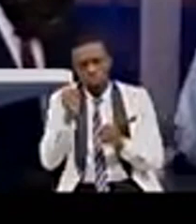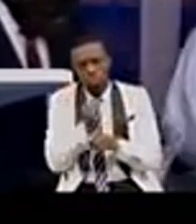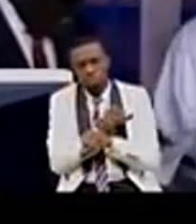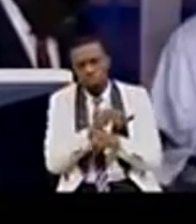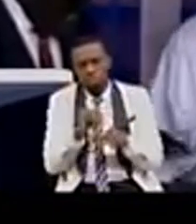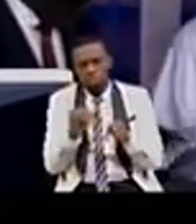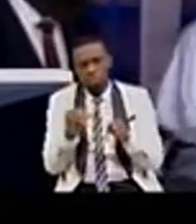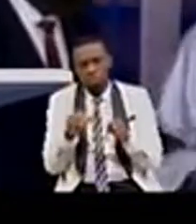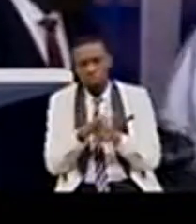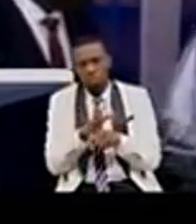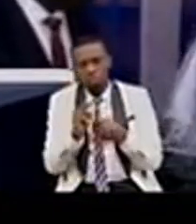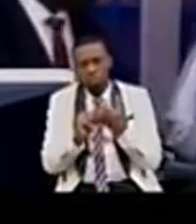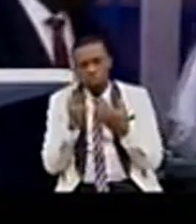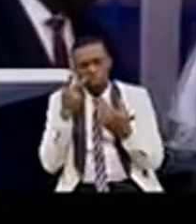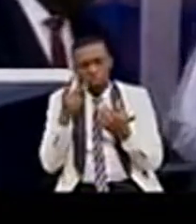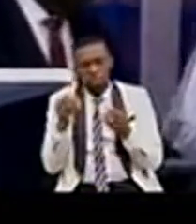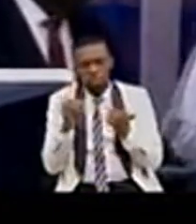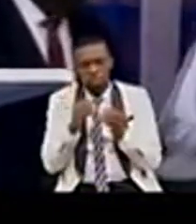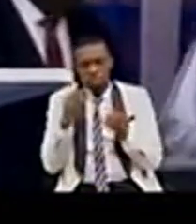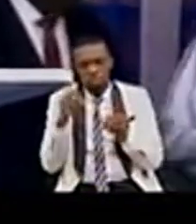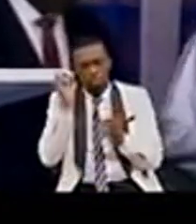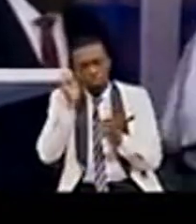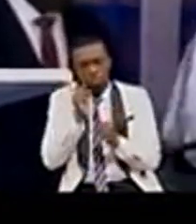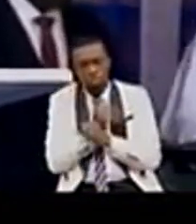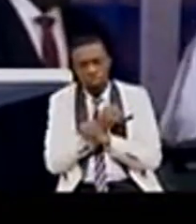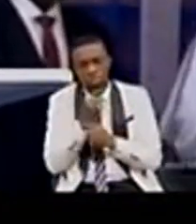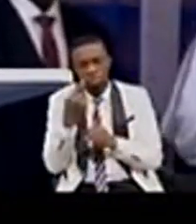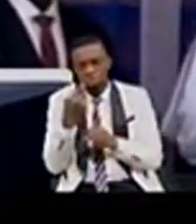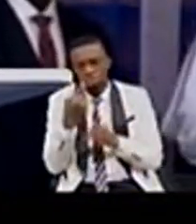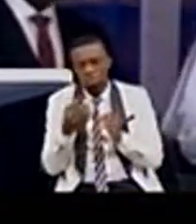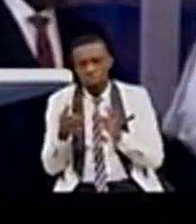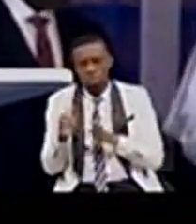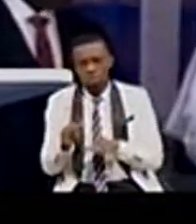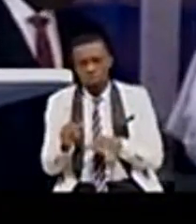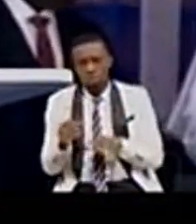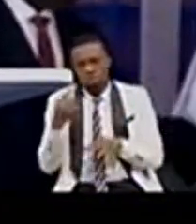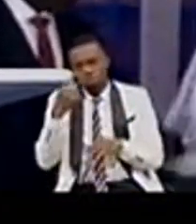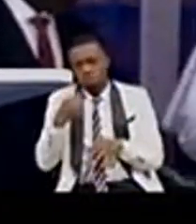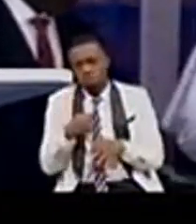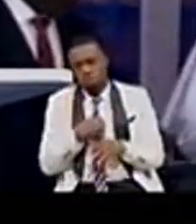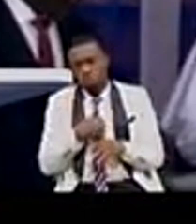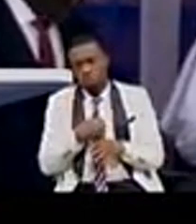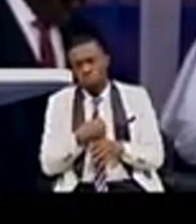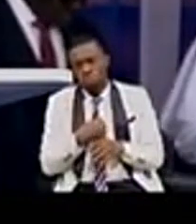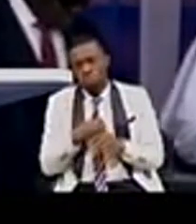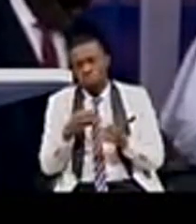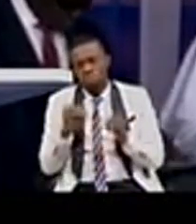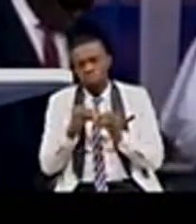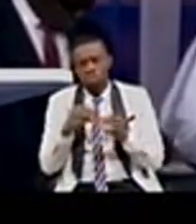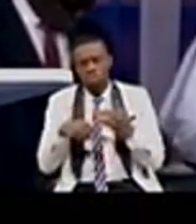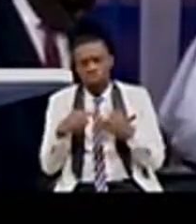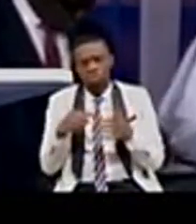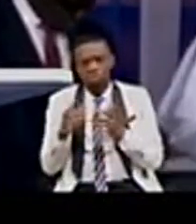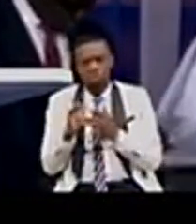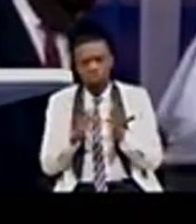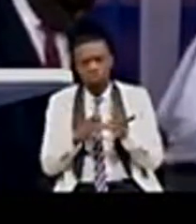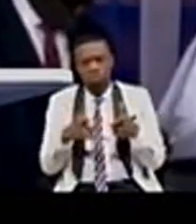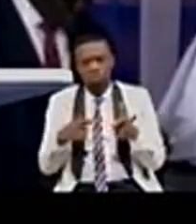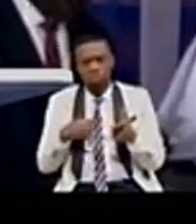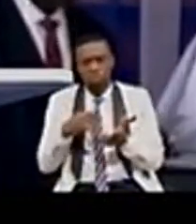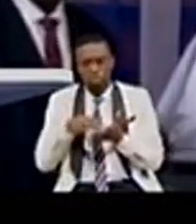fullness see. More of his love who died for me. More about Jesus let me